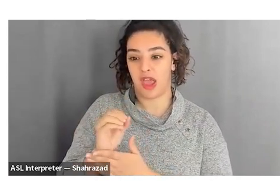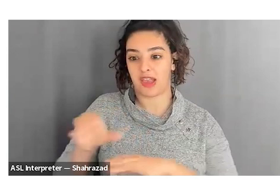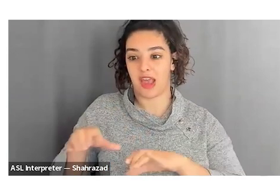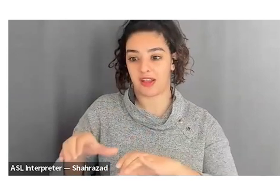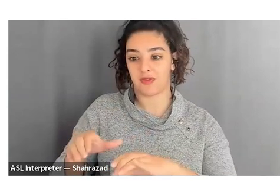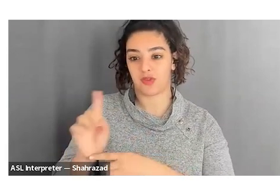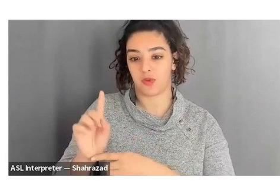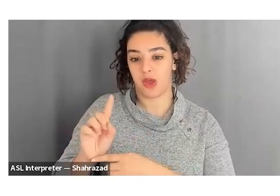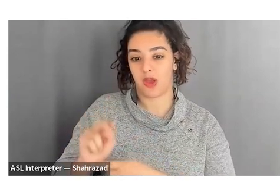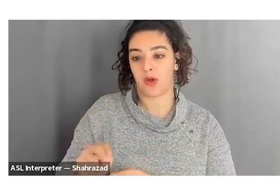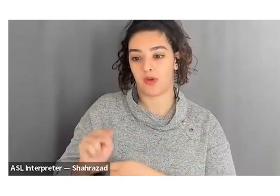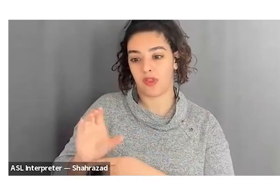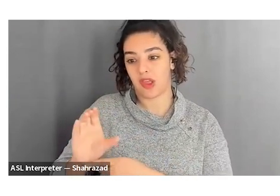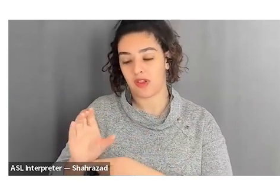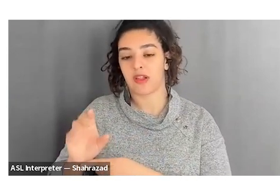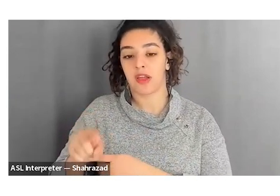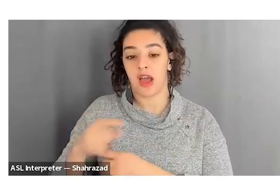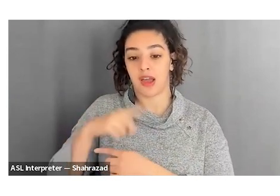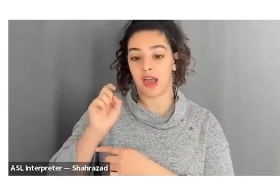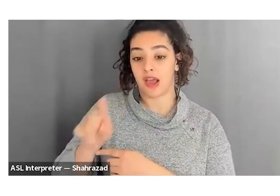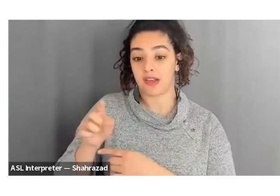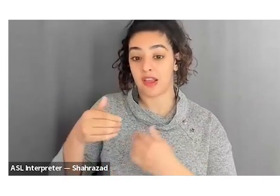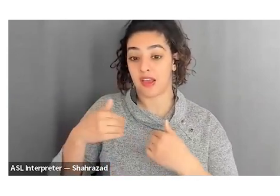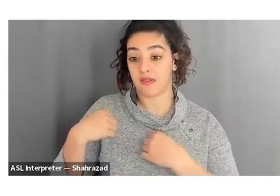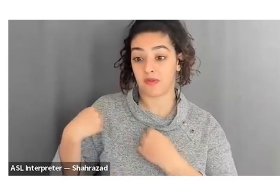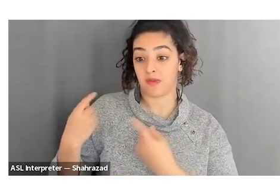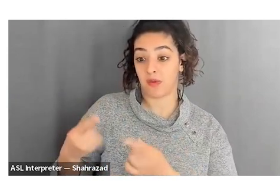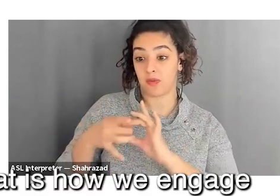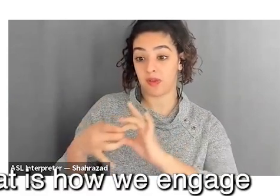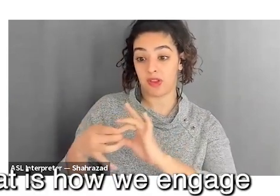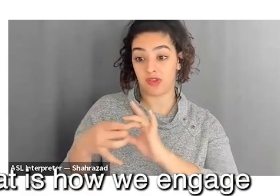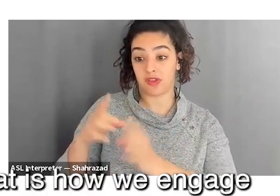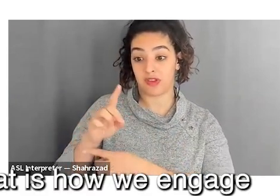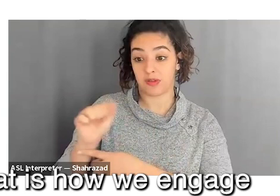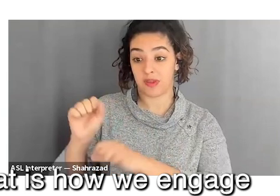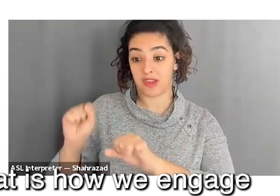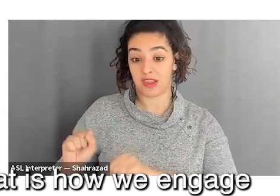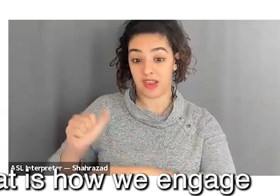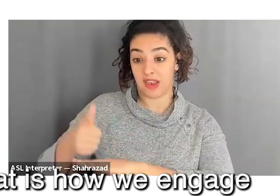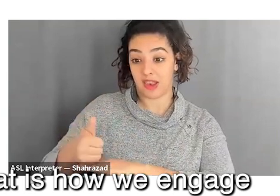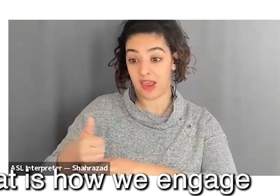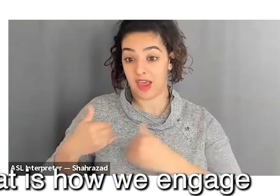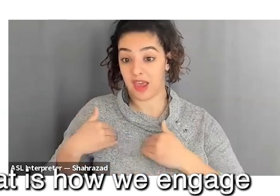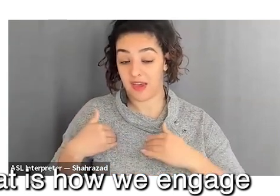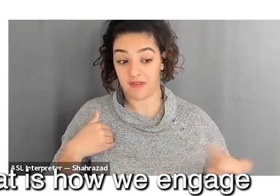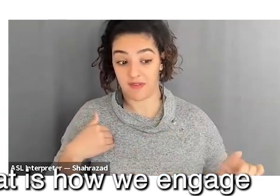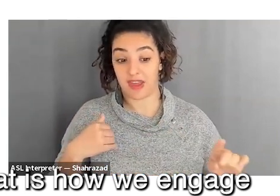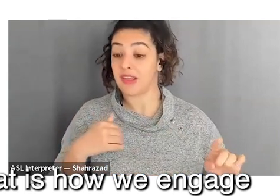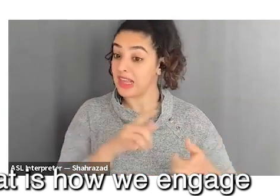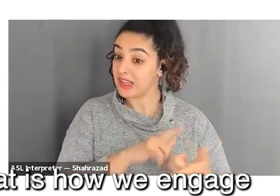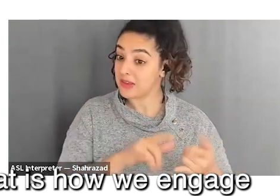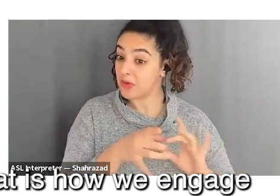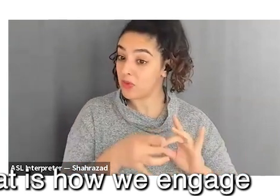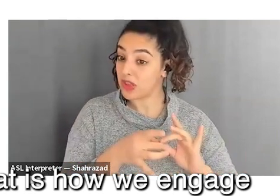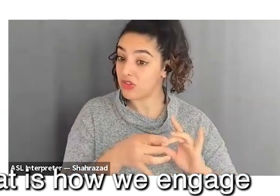him, isn't every relationship that disabled people have an intimate relationship? And I think that's